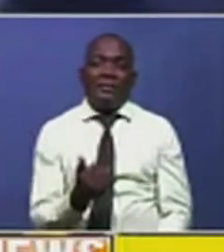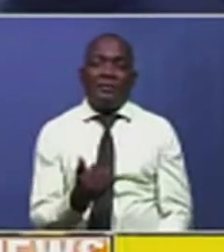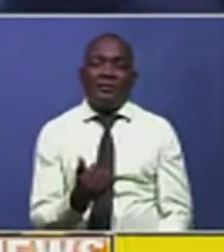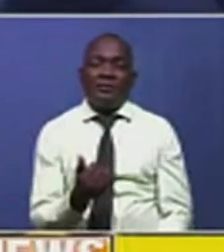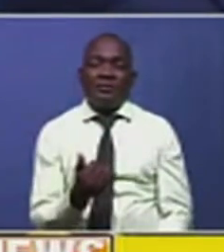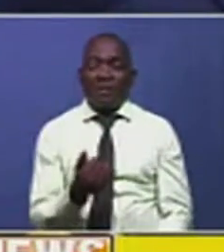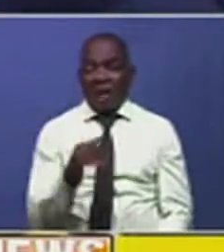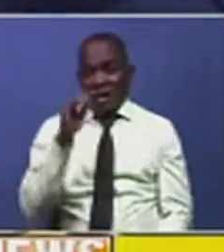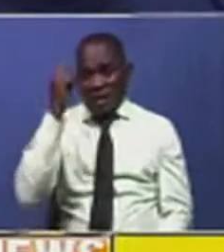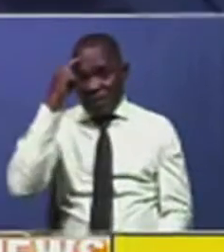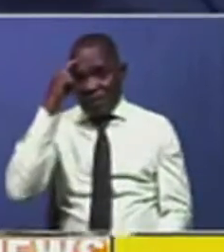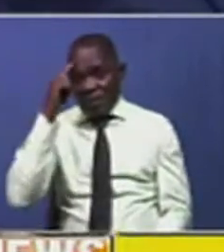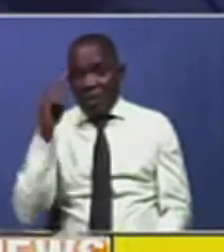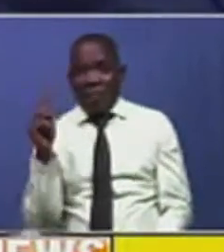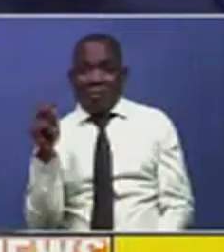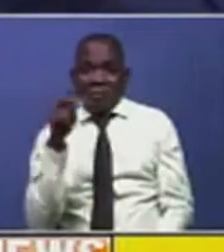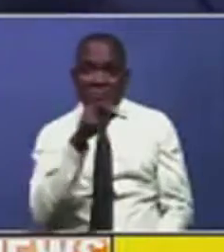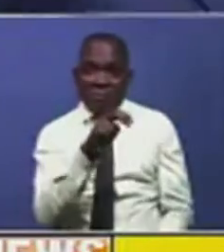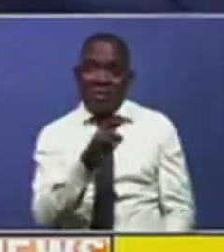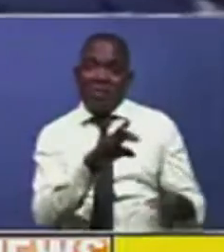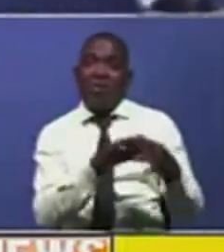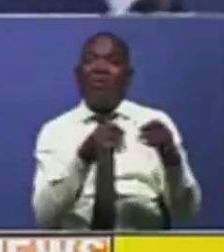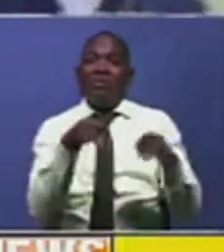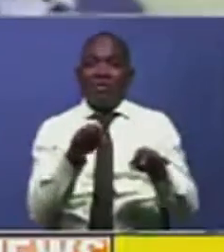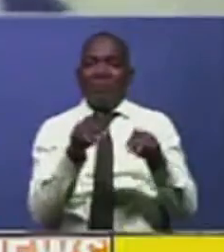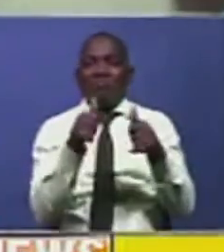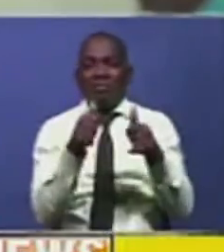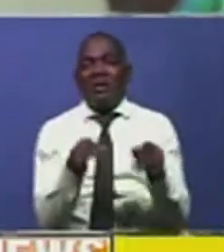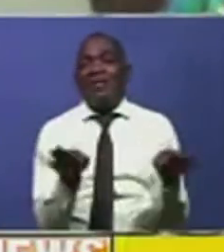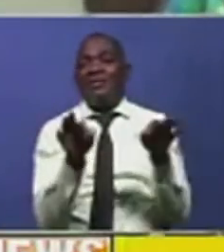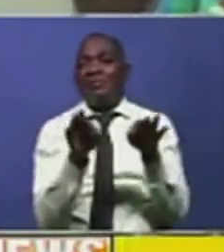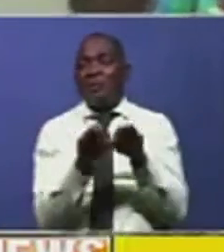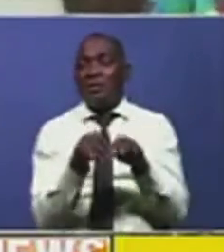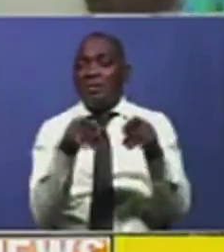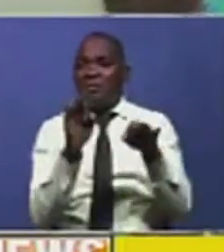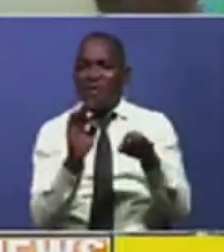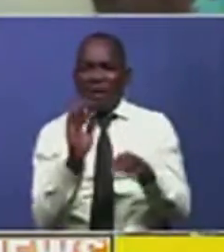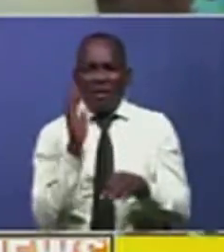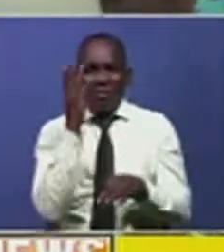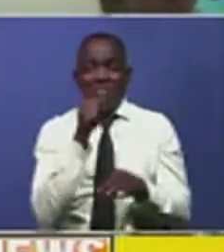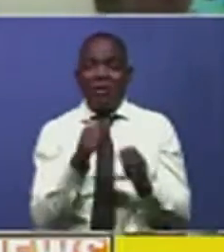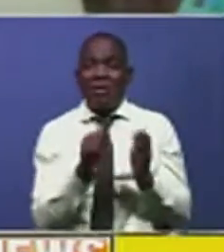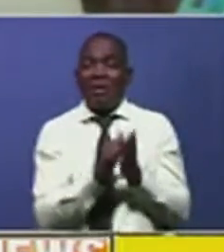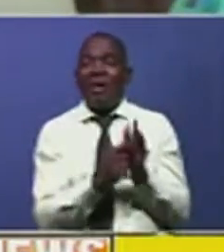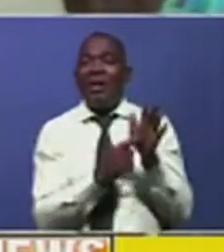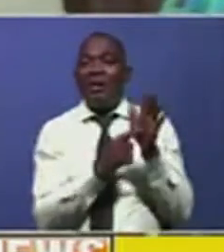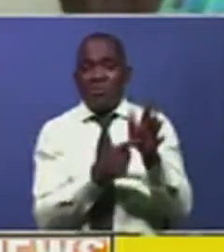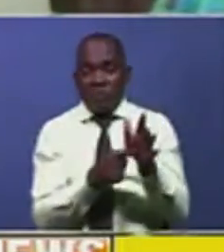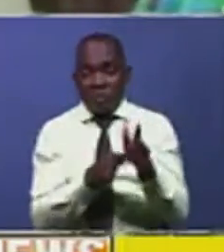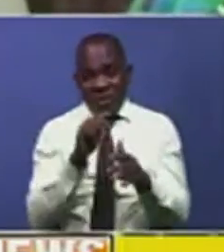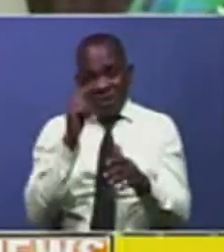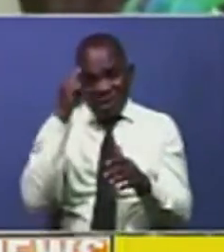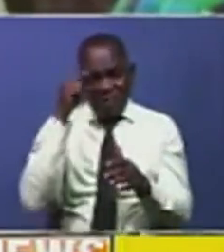Your coming made the funeral unique. It showed that you have great